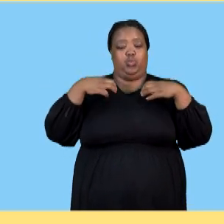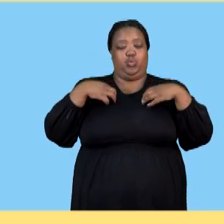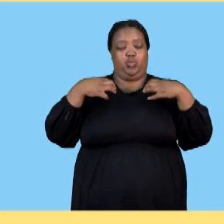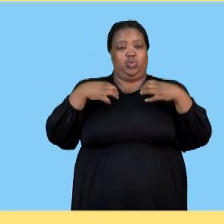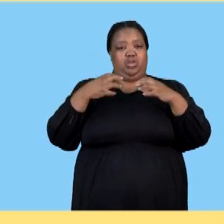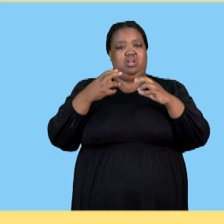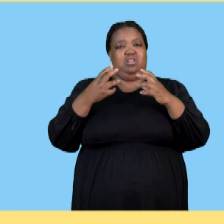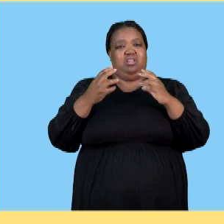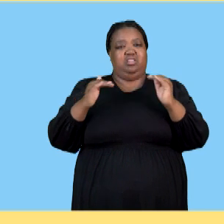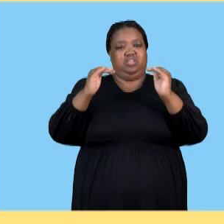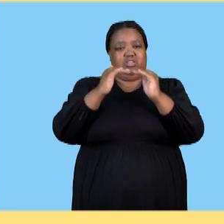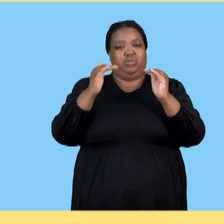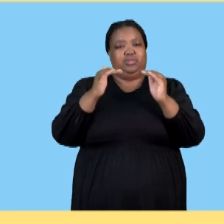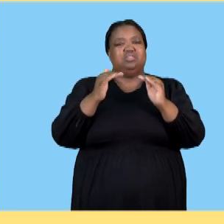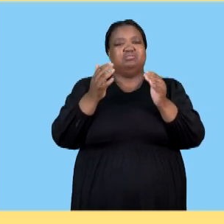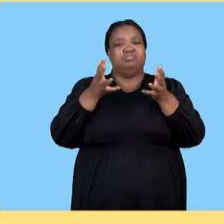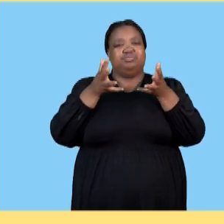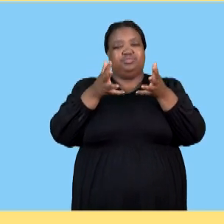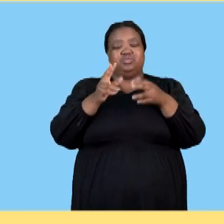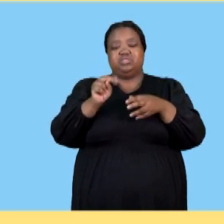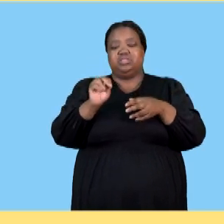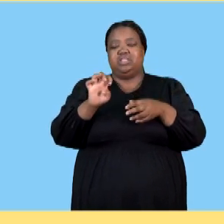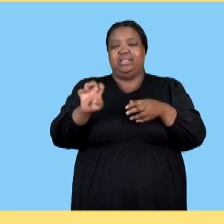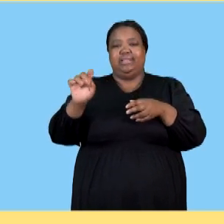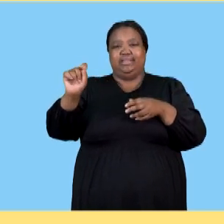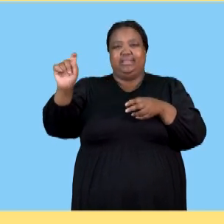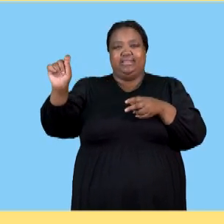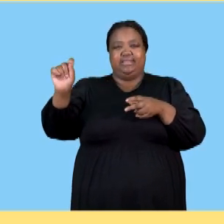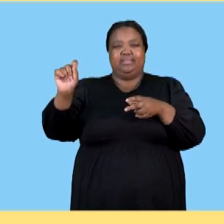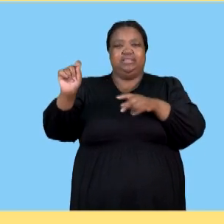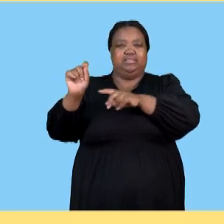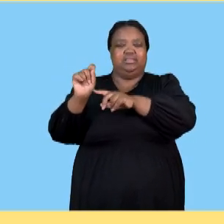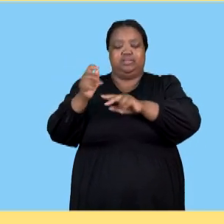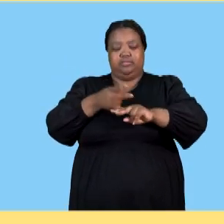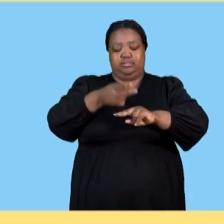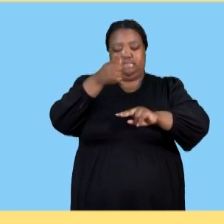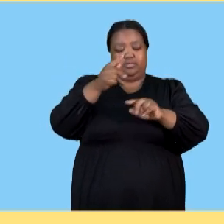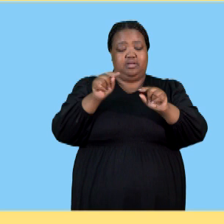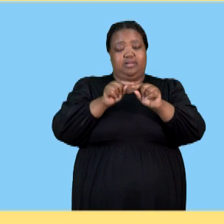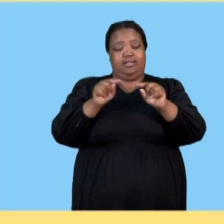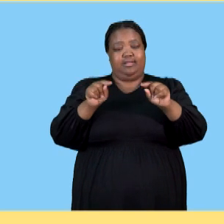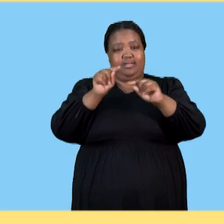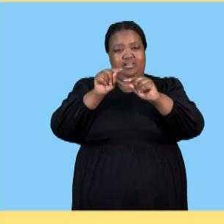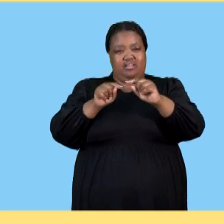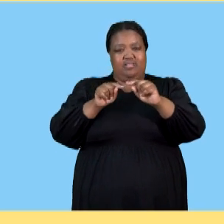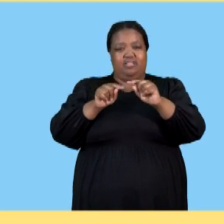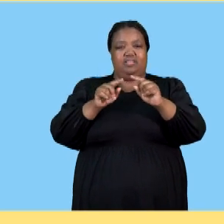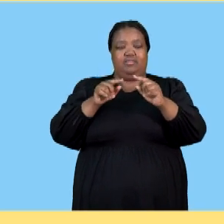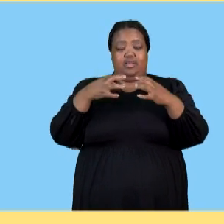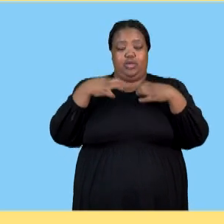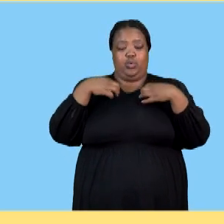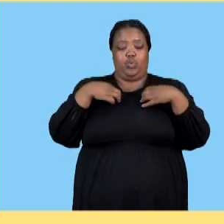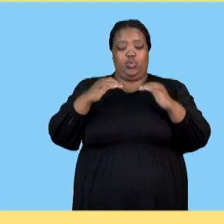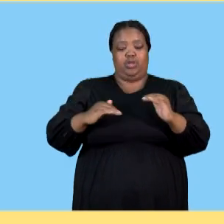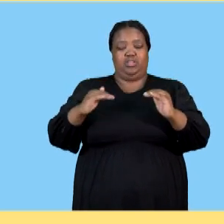Here's the formula. We need net profit and we divide it by average owner's equity. We